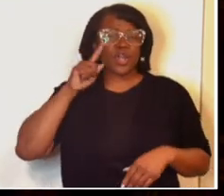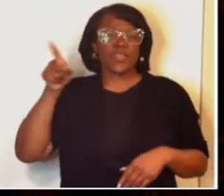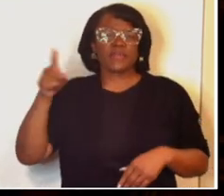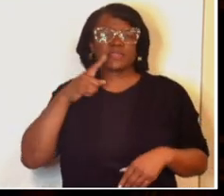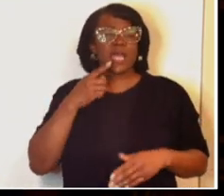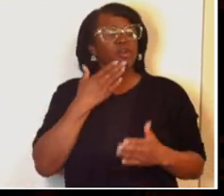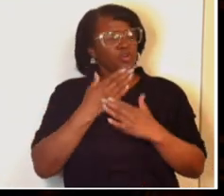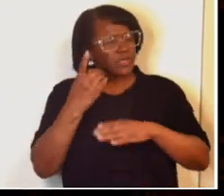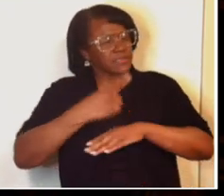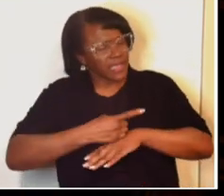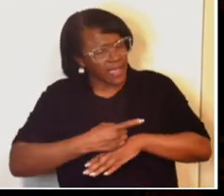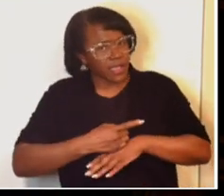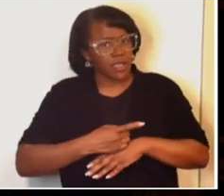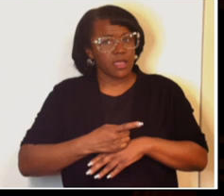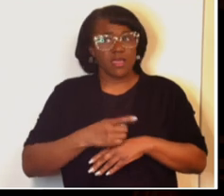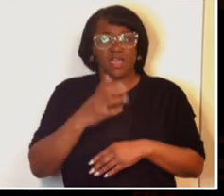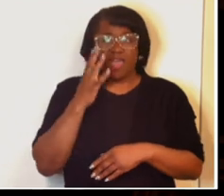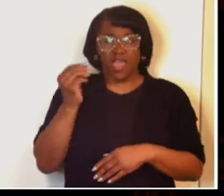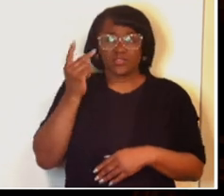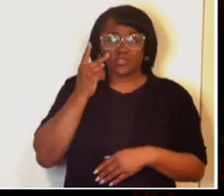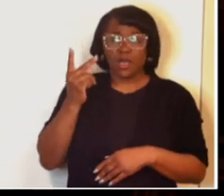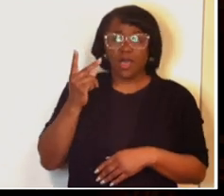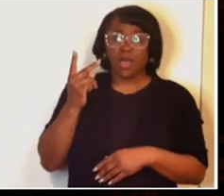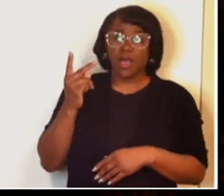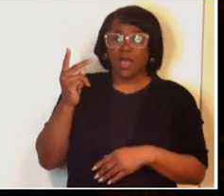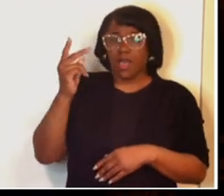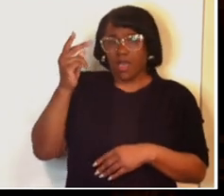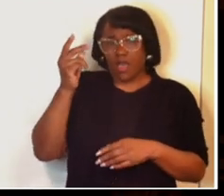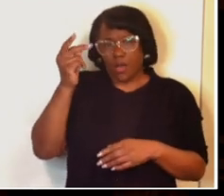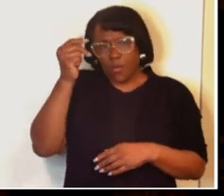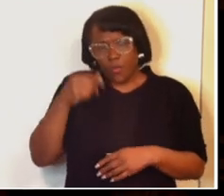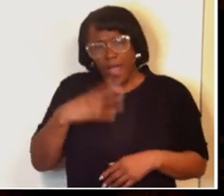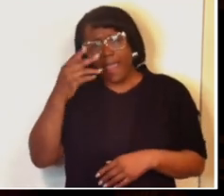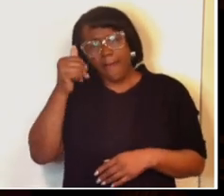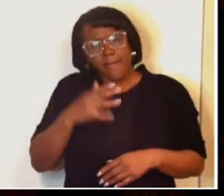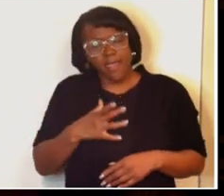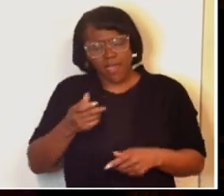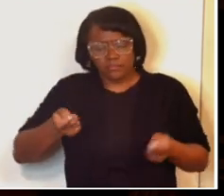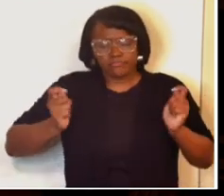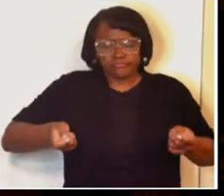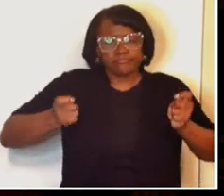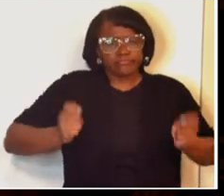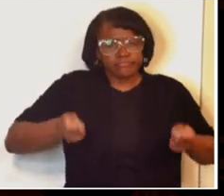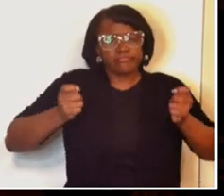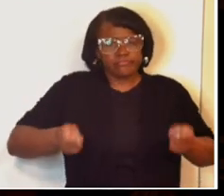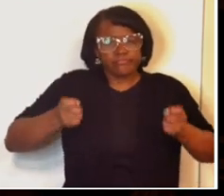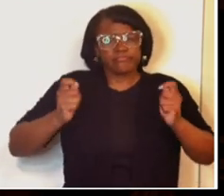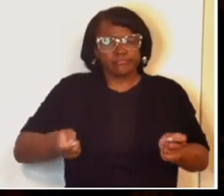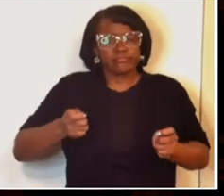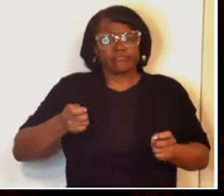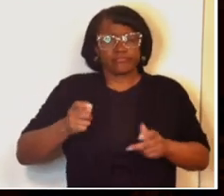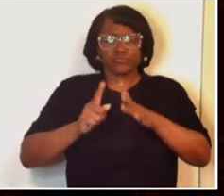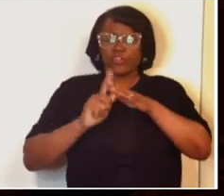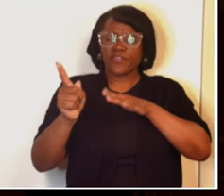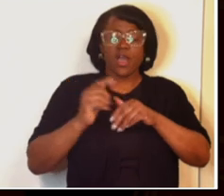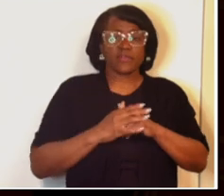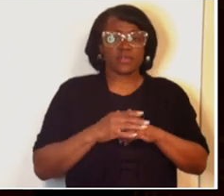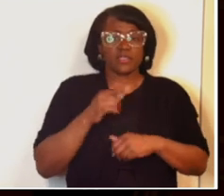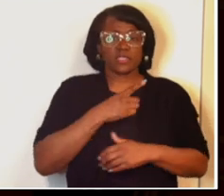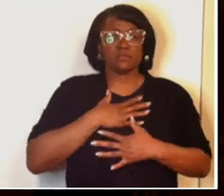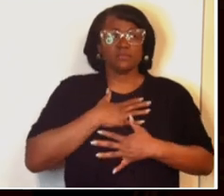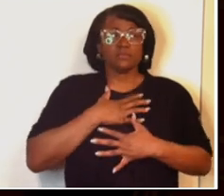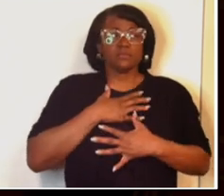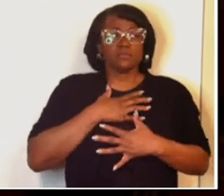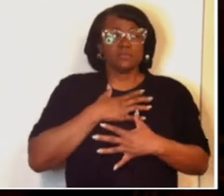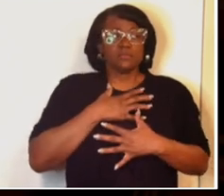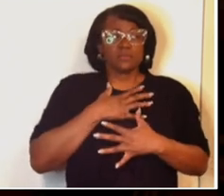and envisioned the white man driving the wagon, tipping his hat as he drove off. She exhaled slowly as they